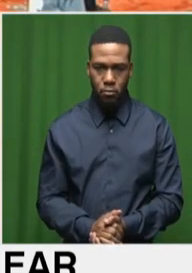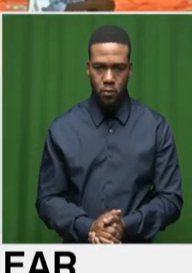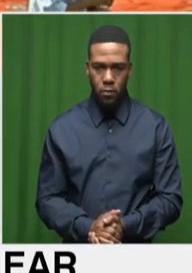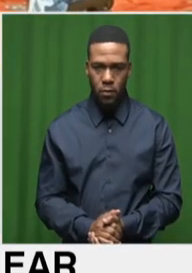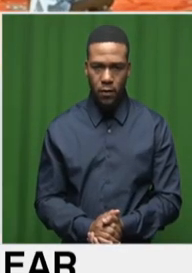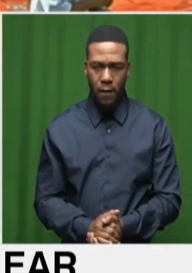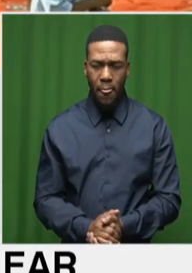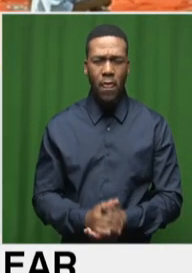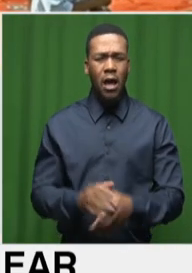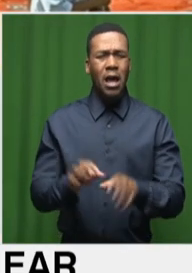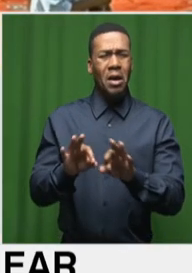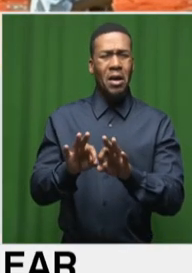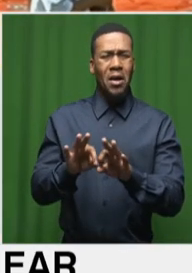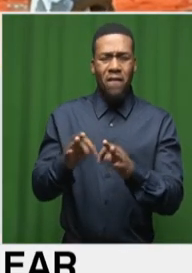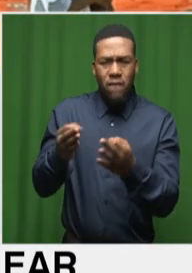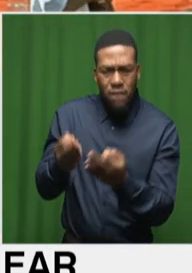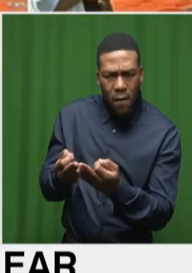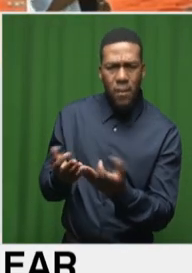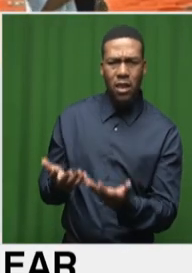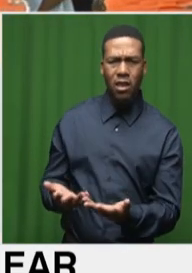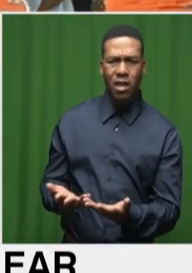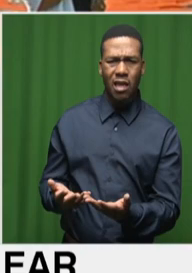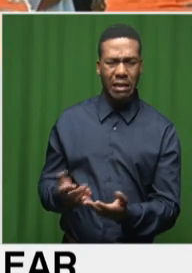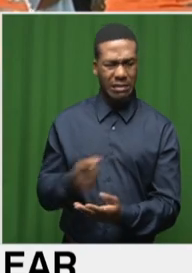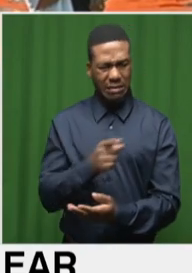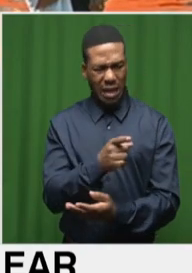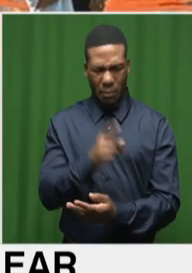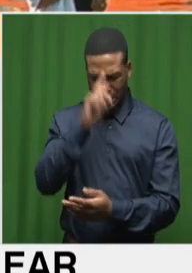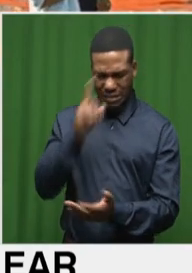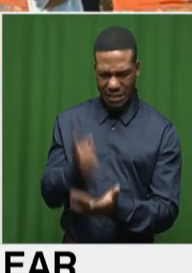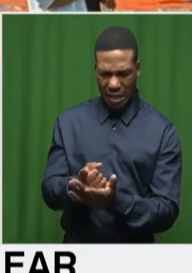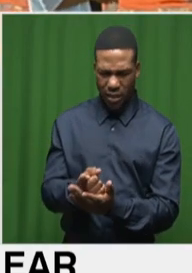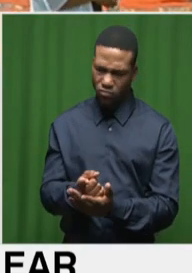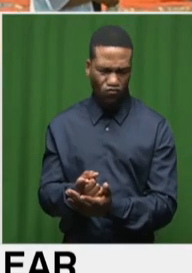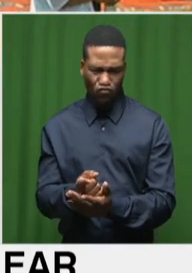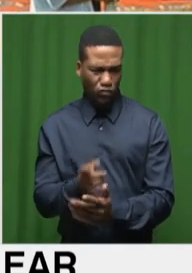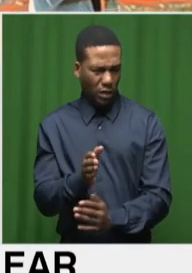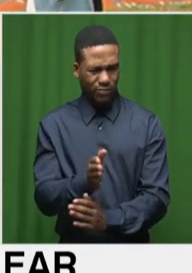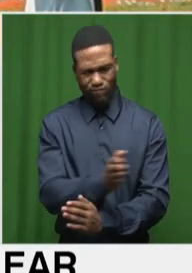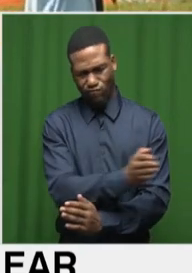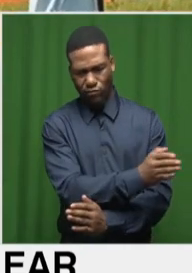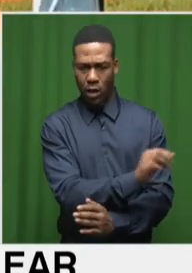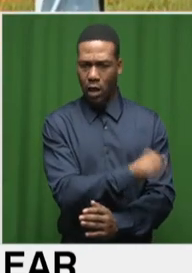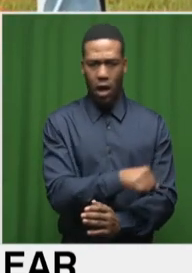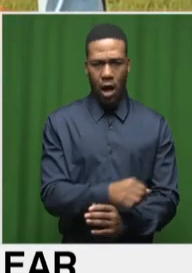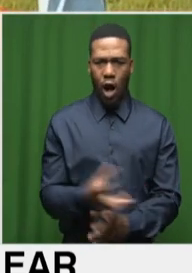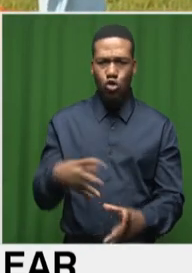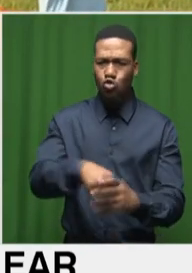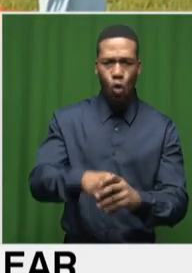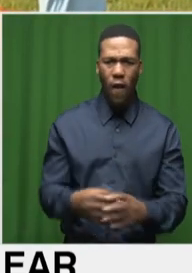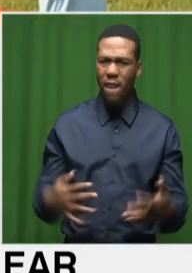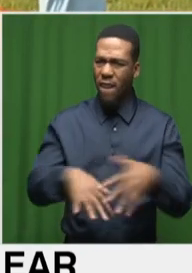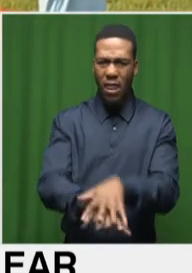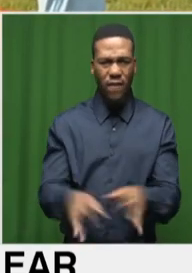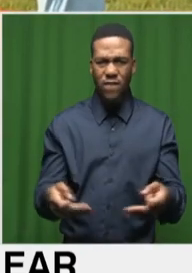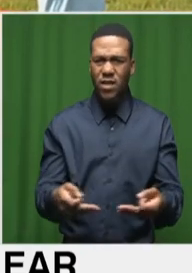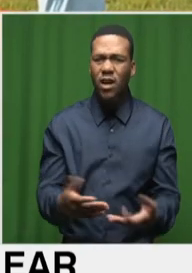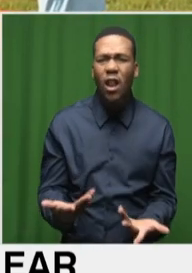The families that have decided to not be part of the mass funeral, what do we know about them?